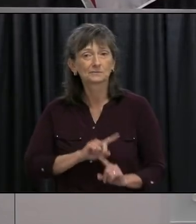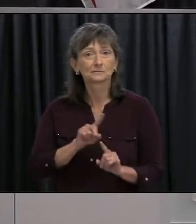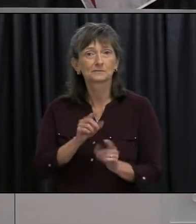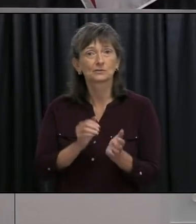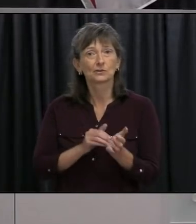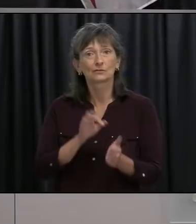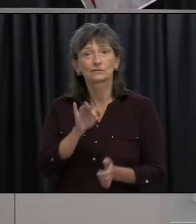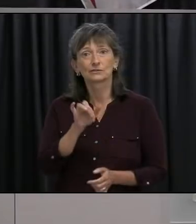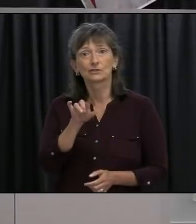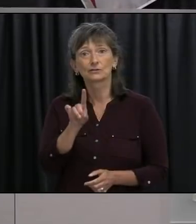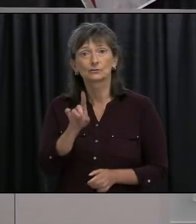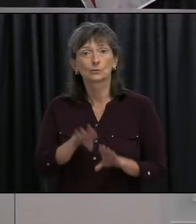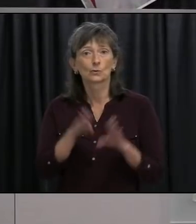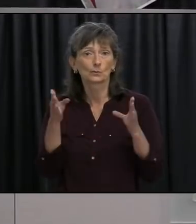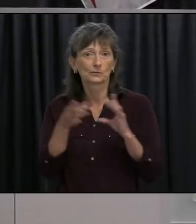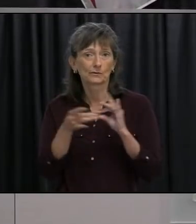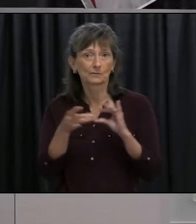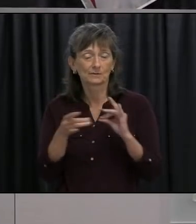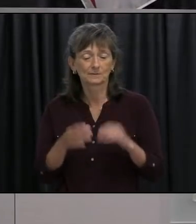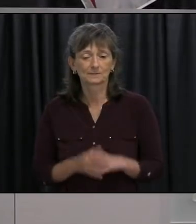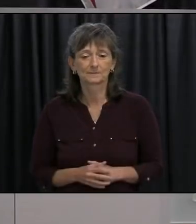opening comments today.